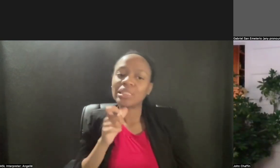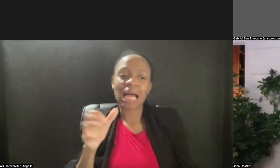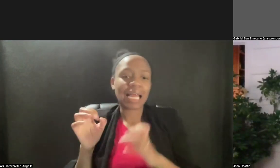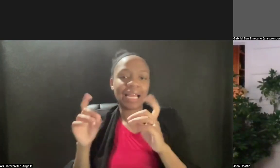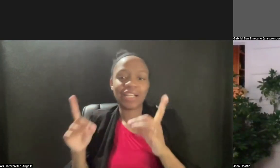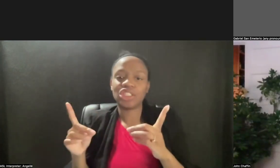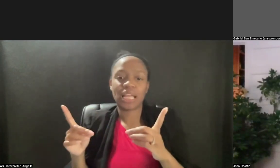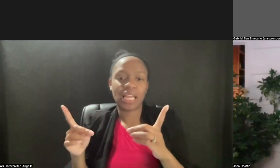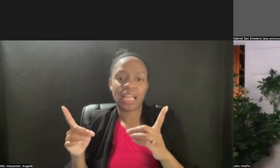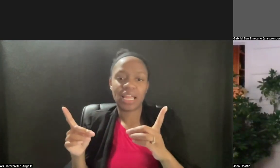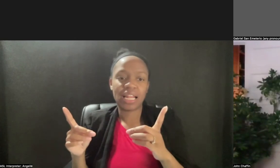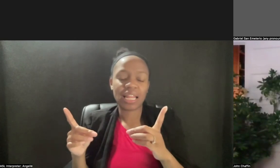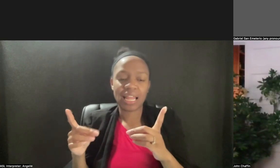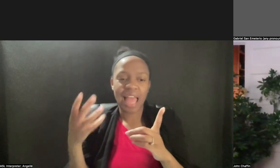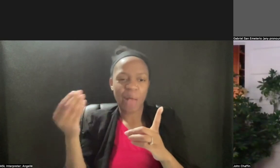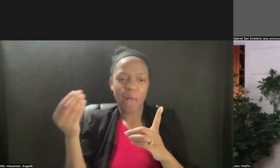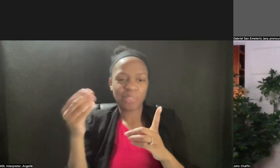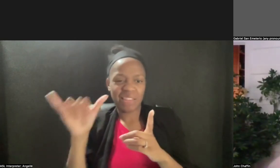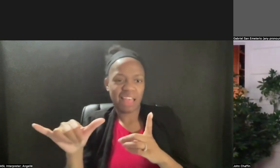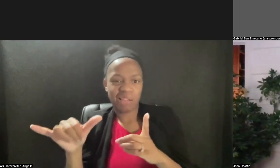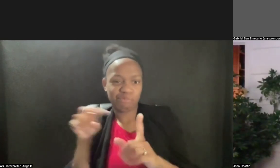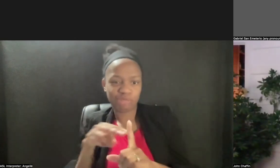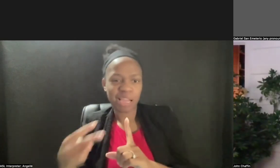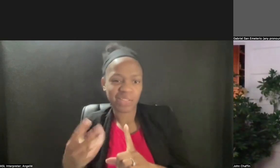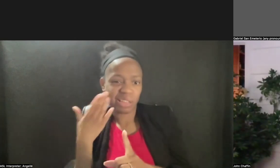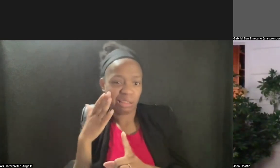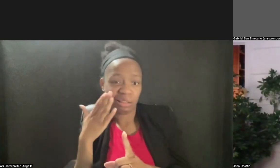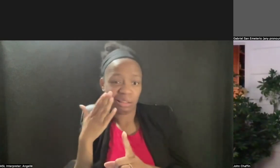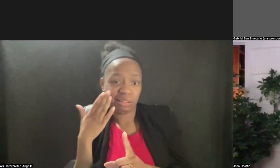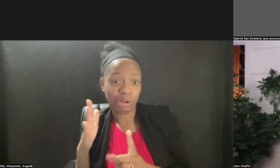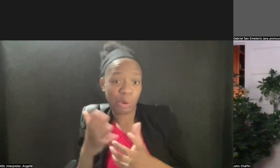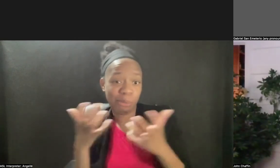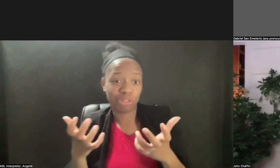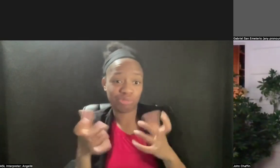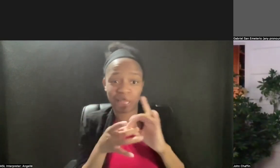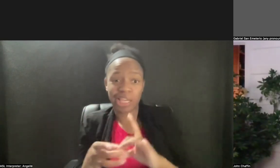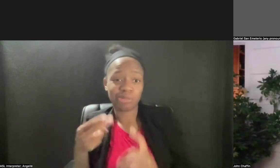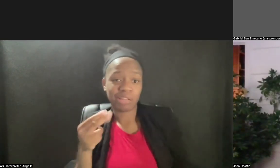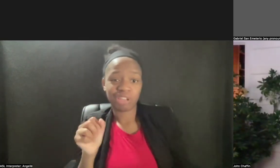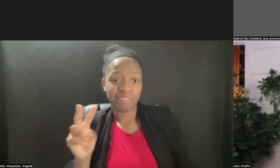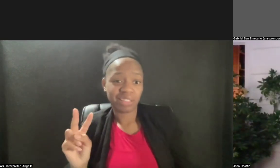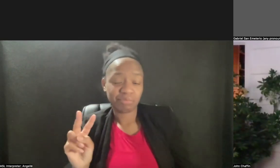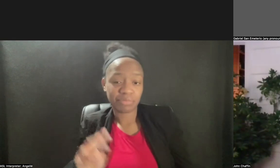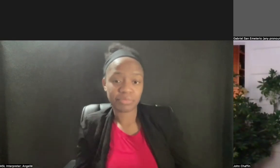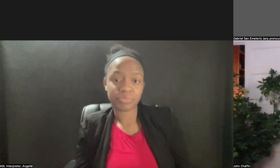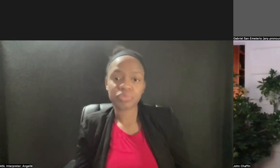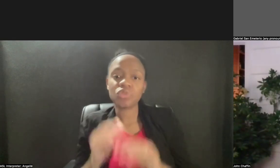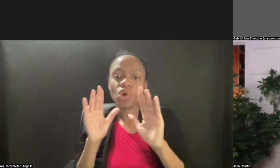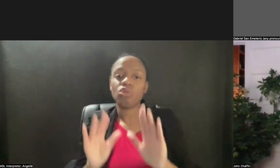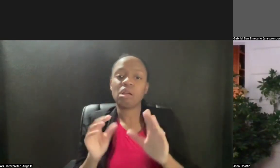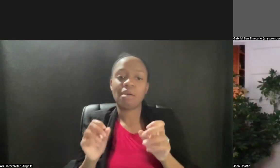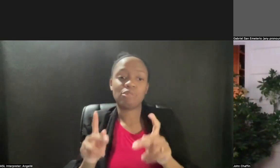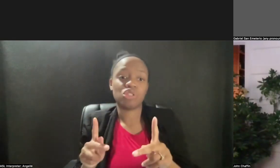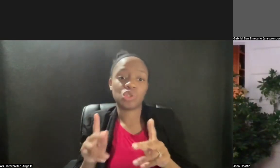outside of that field and just didn't know much else when it came to HIV. So it was a great opportunity to educate